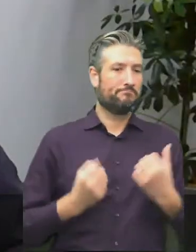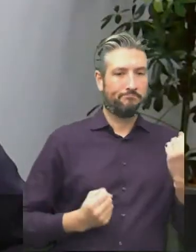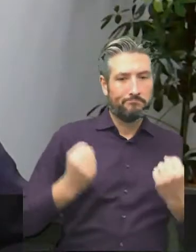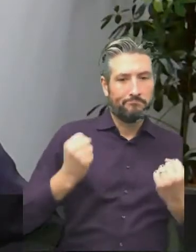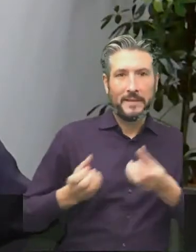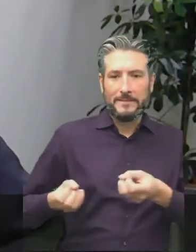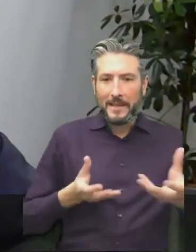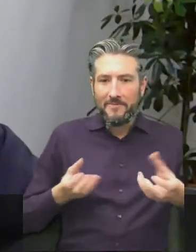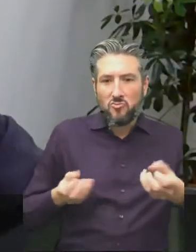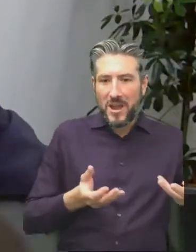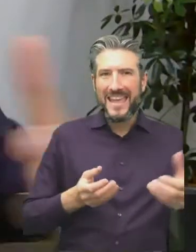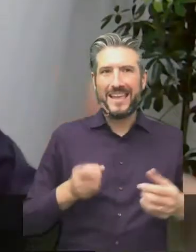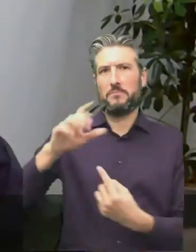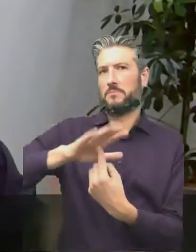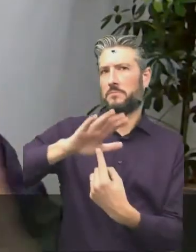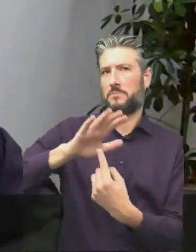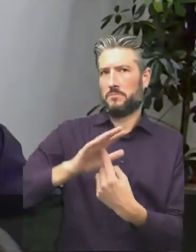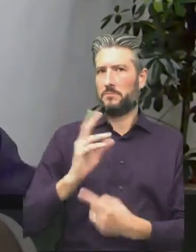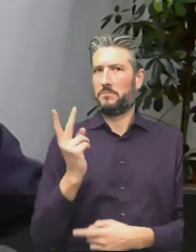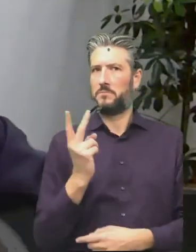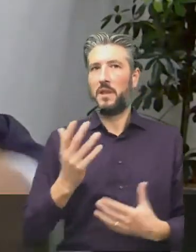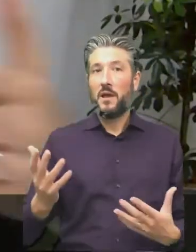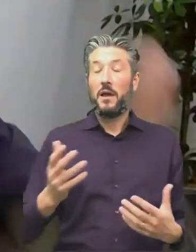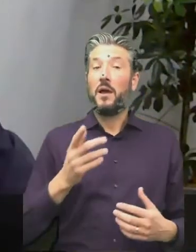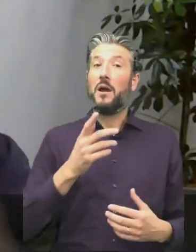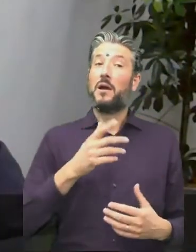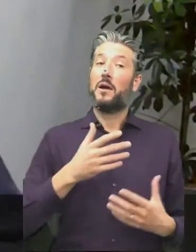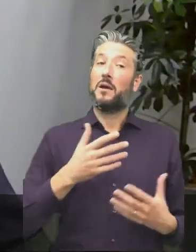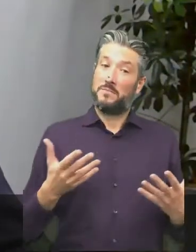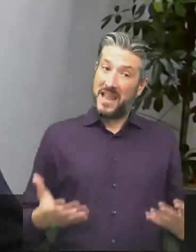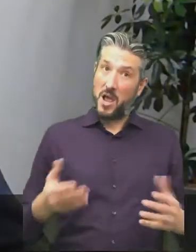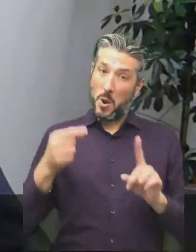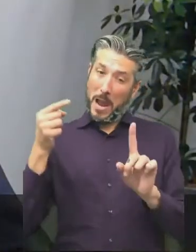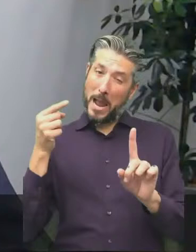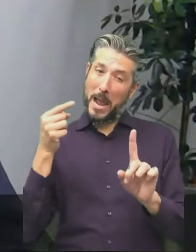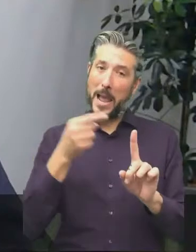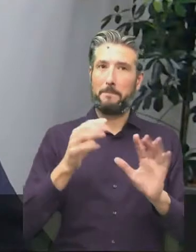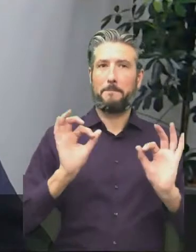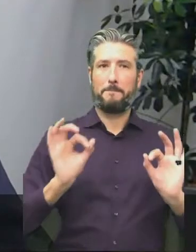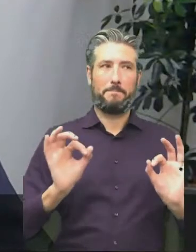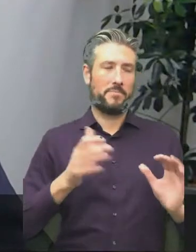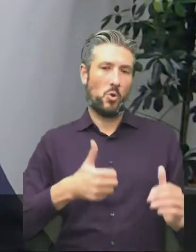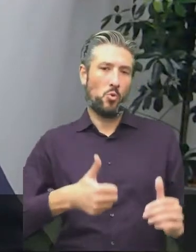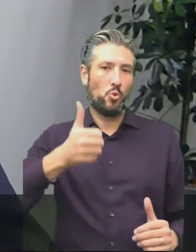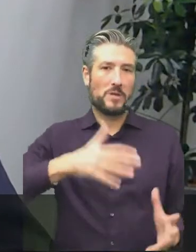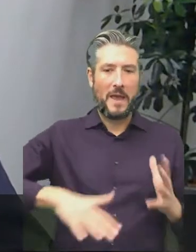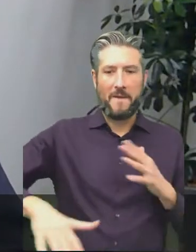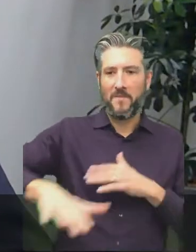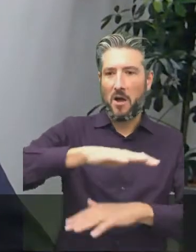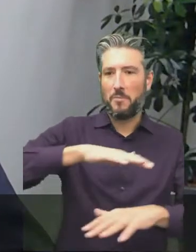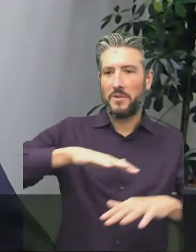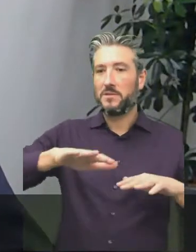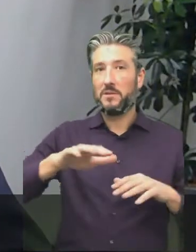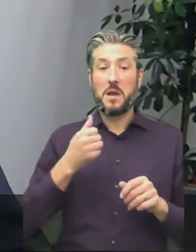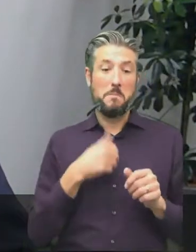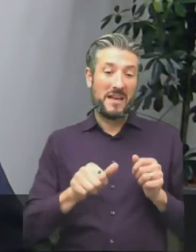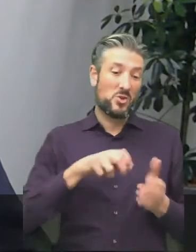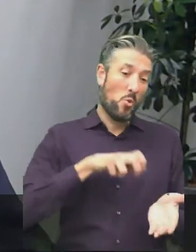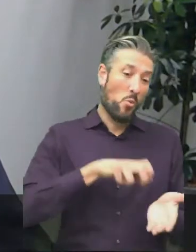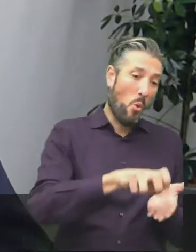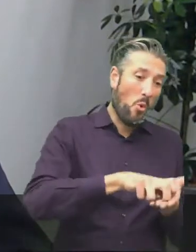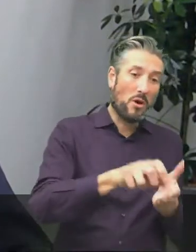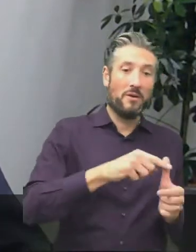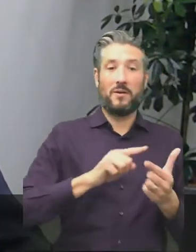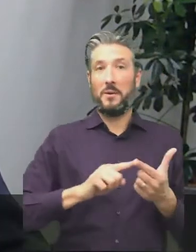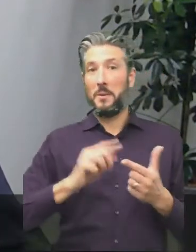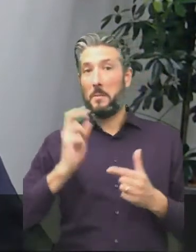do is to create the environment where we have active travel and more Londoners been able to walk, cycle and use public transport. And here's the good